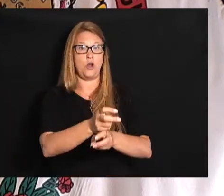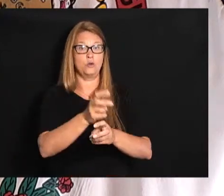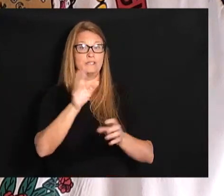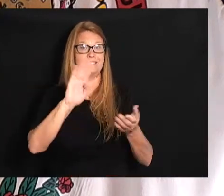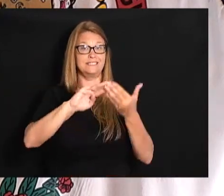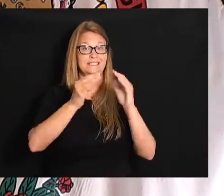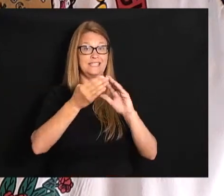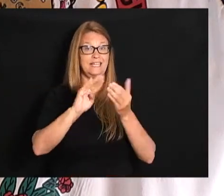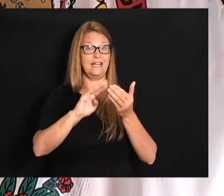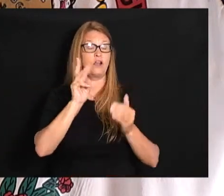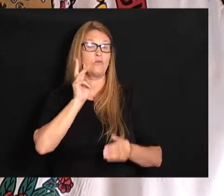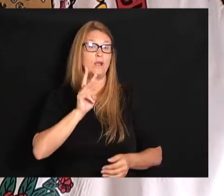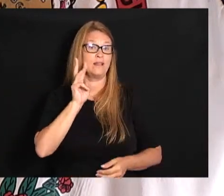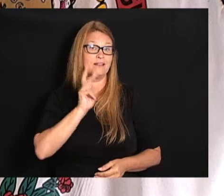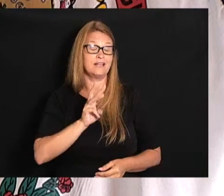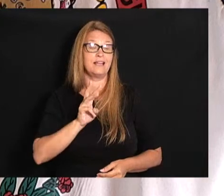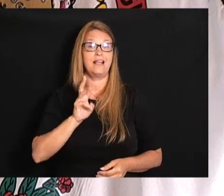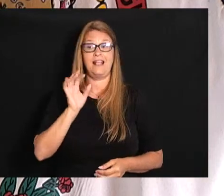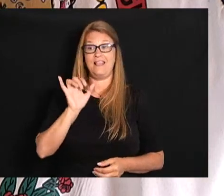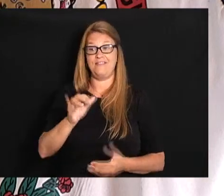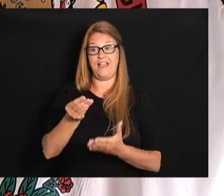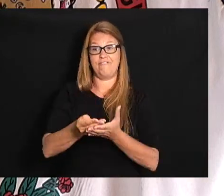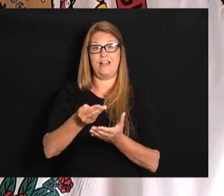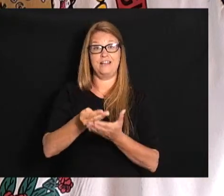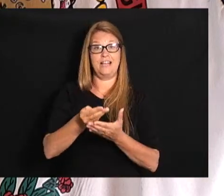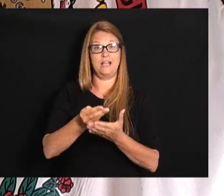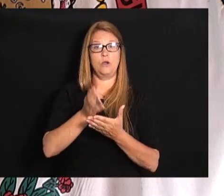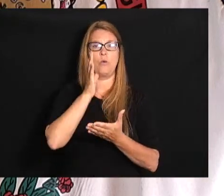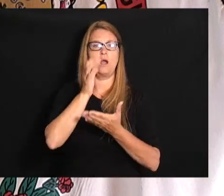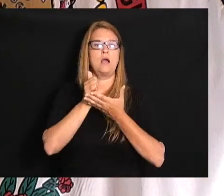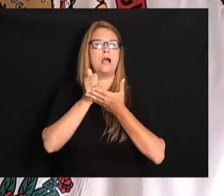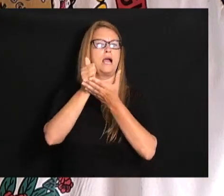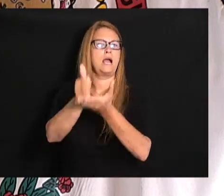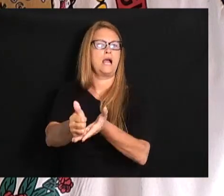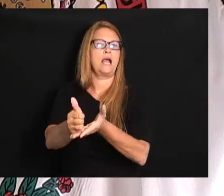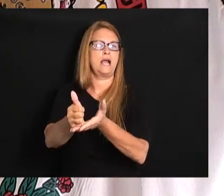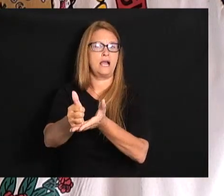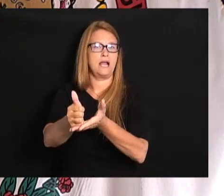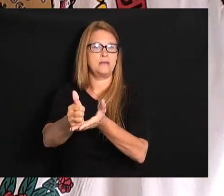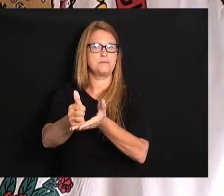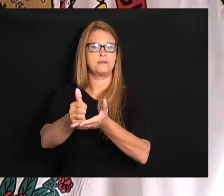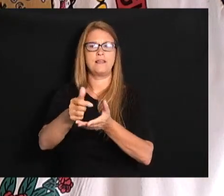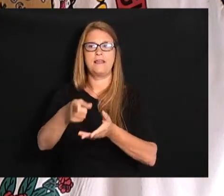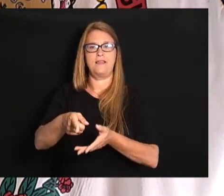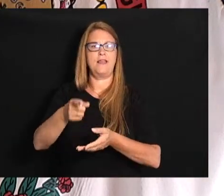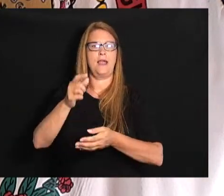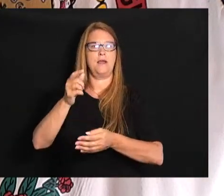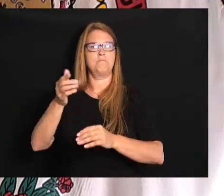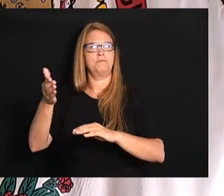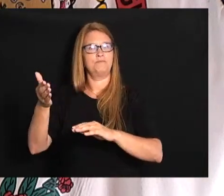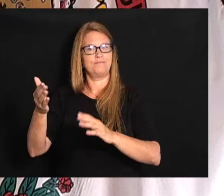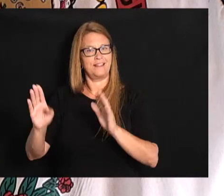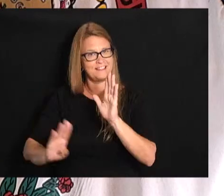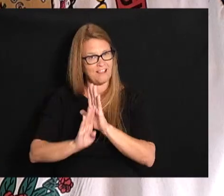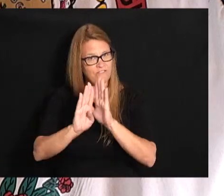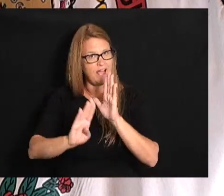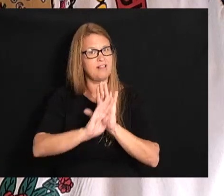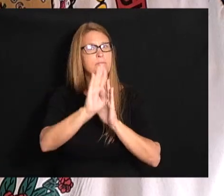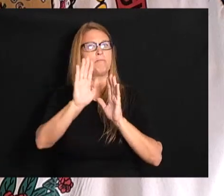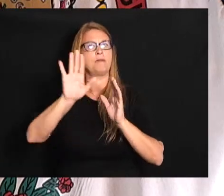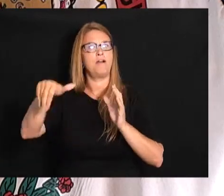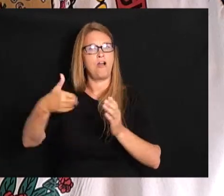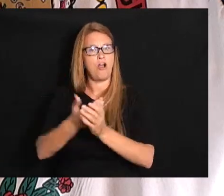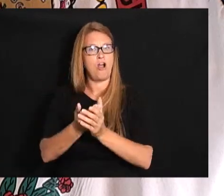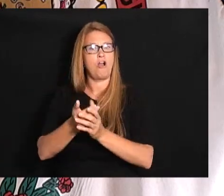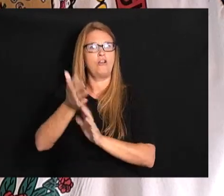of Wheeling. The funding will help the city to remediate and redevelop the former